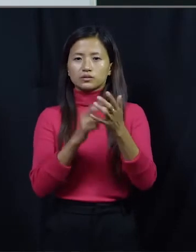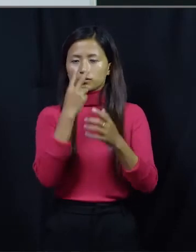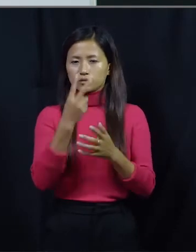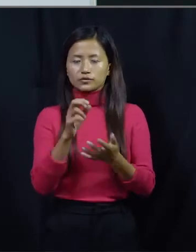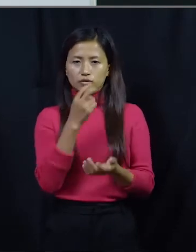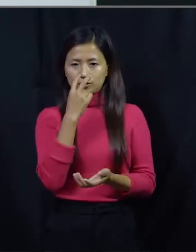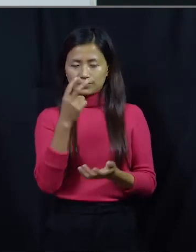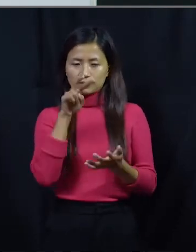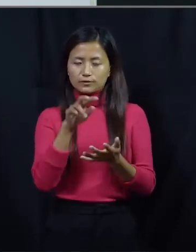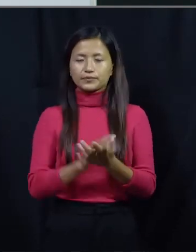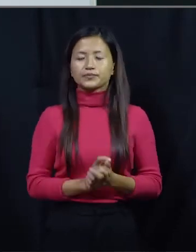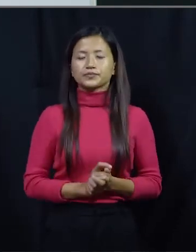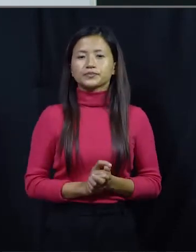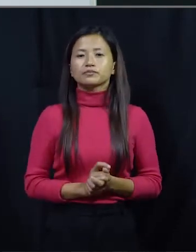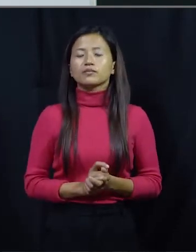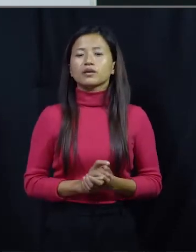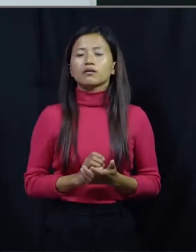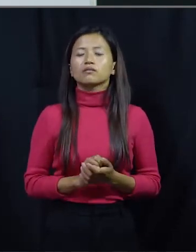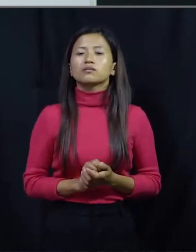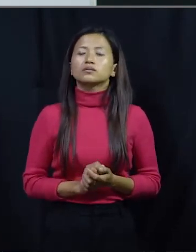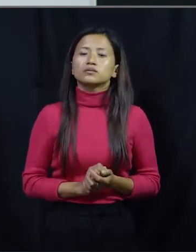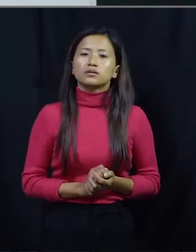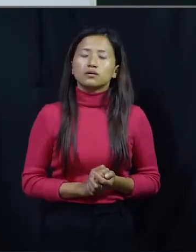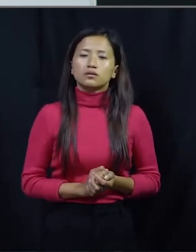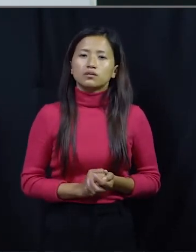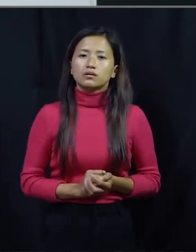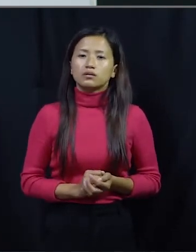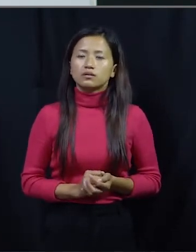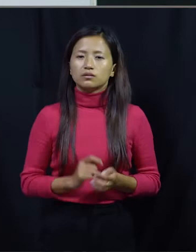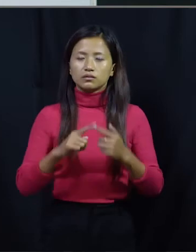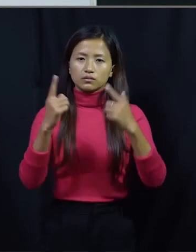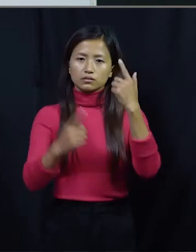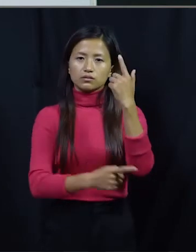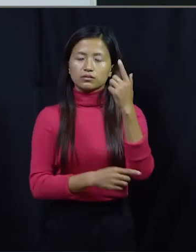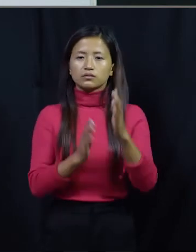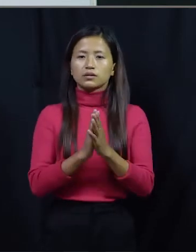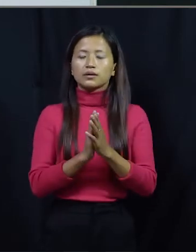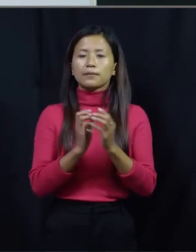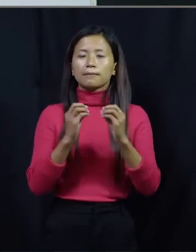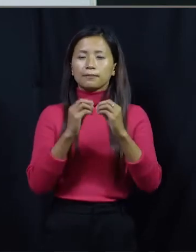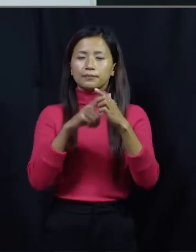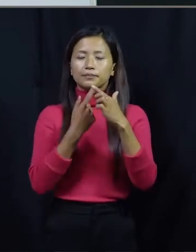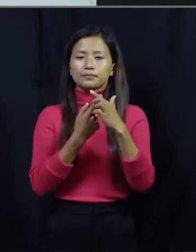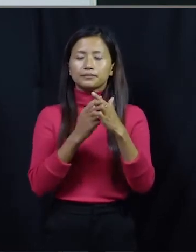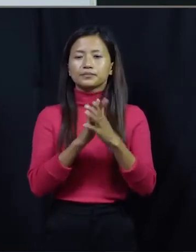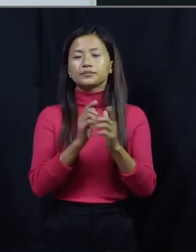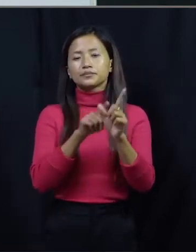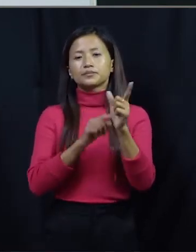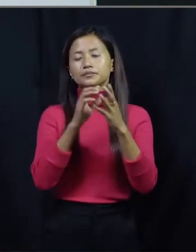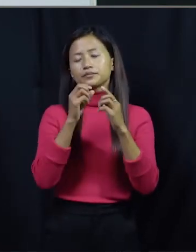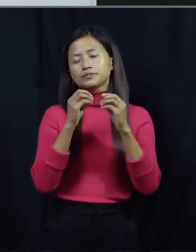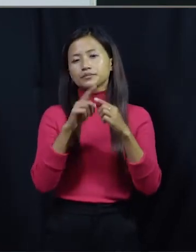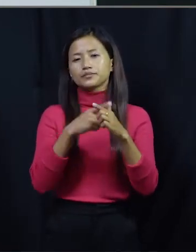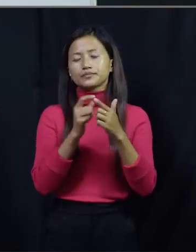check. If it is so, then we can say that it is onto function. Okay. The last one is bijective function. If a function